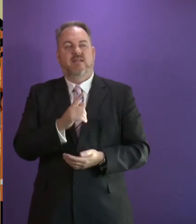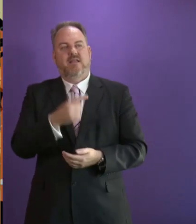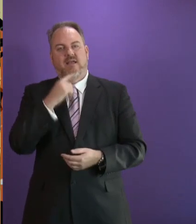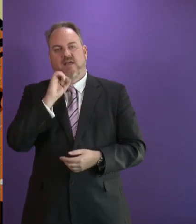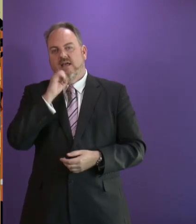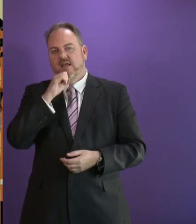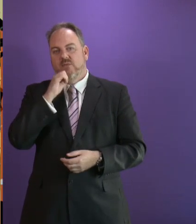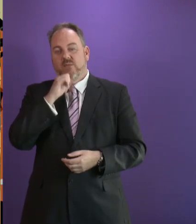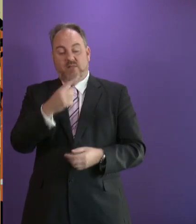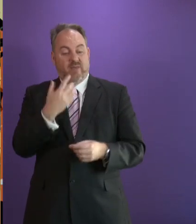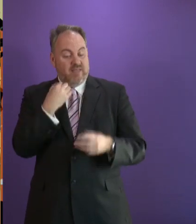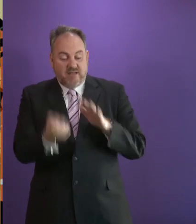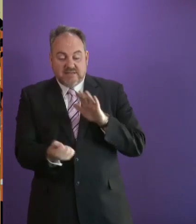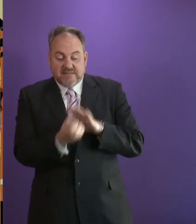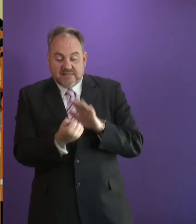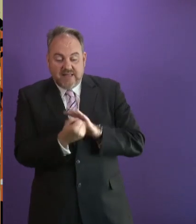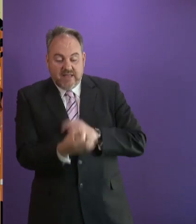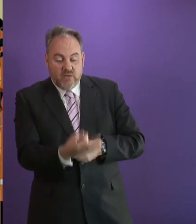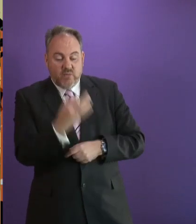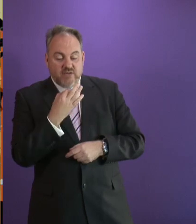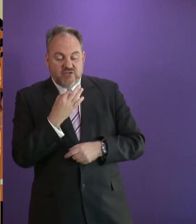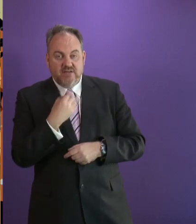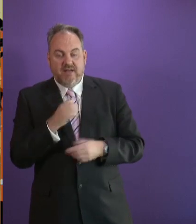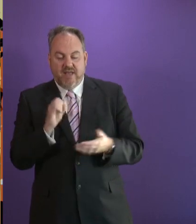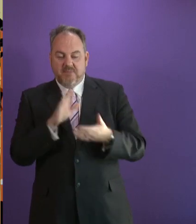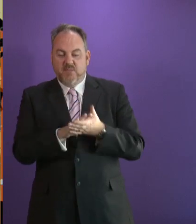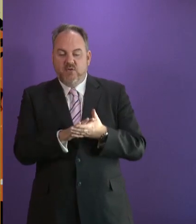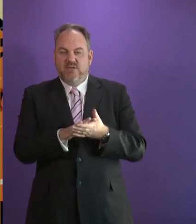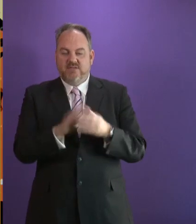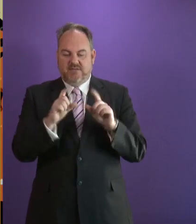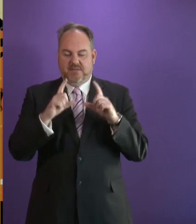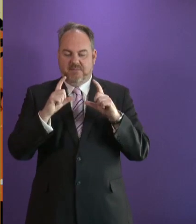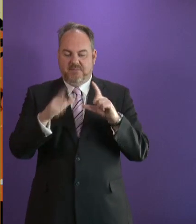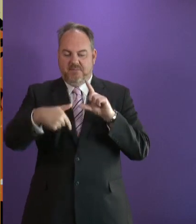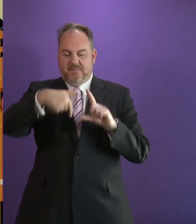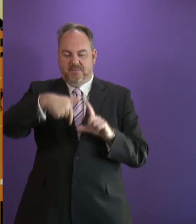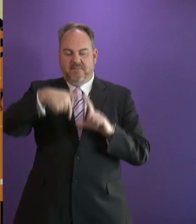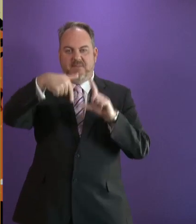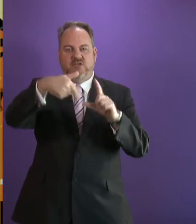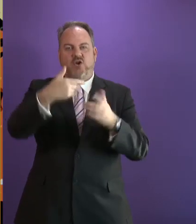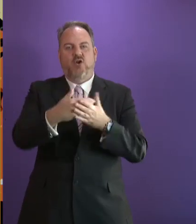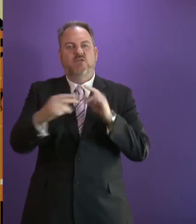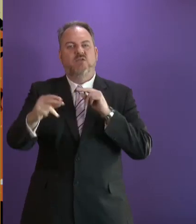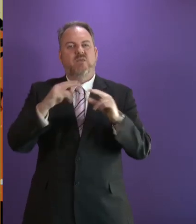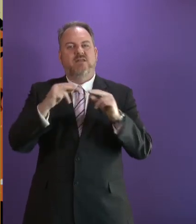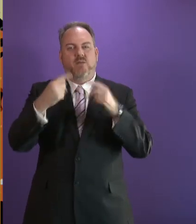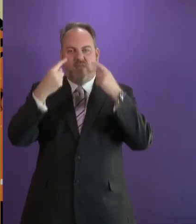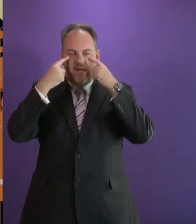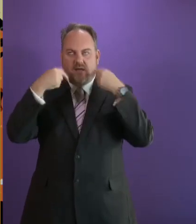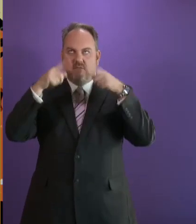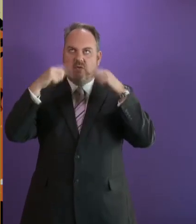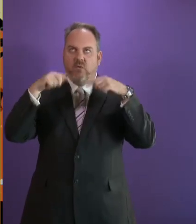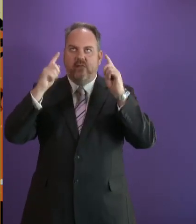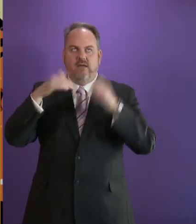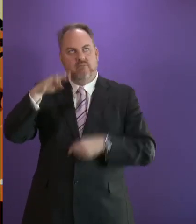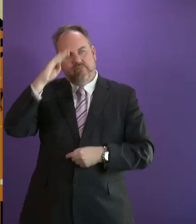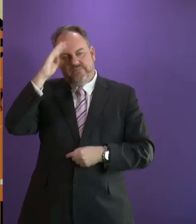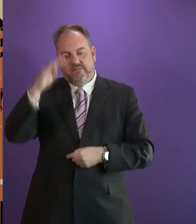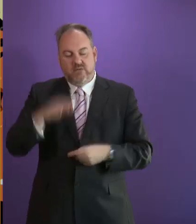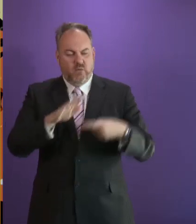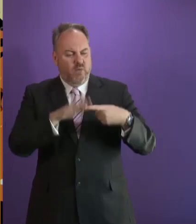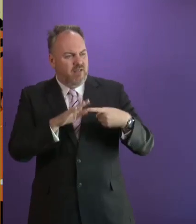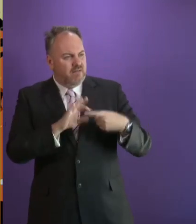eye-rolling GIF now. That's where I'm at with the campaign. But there's three myths that get thrown at me. One is,